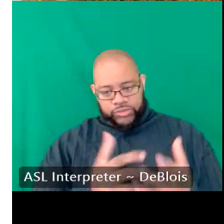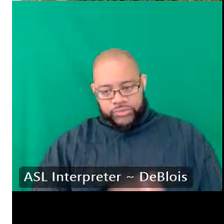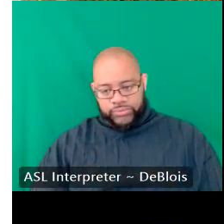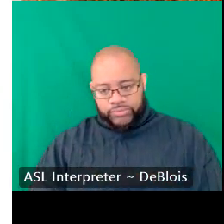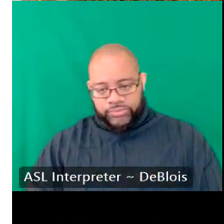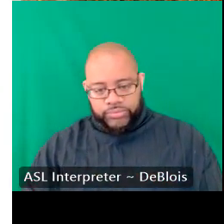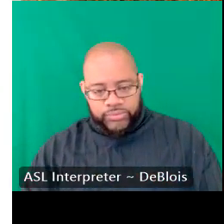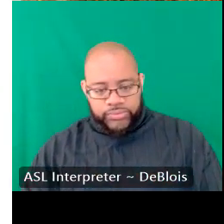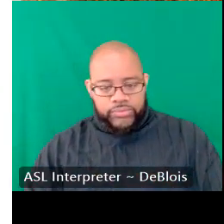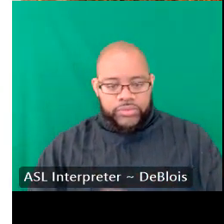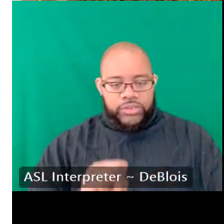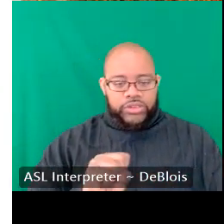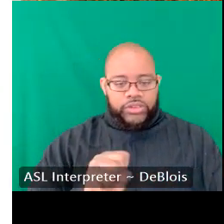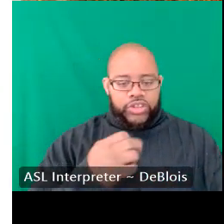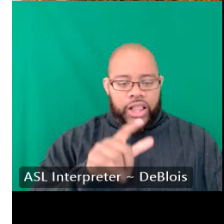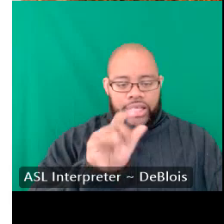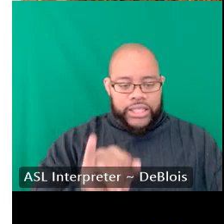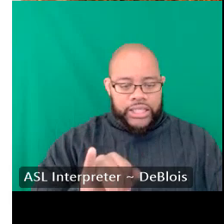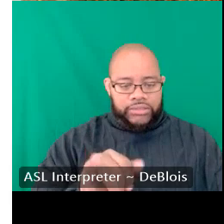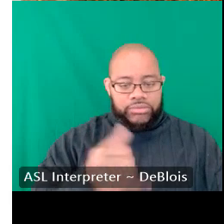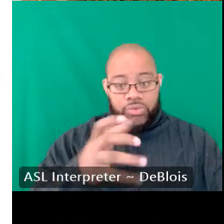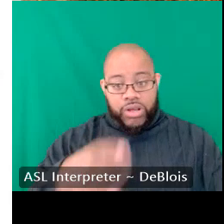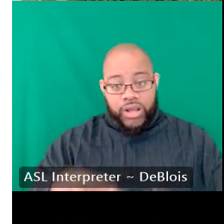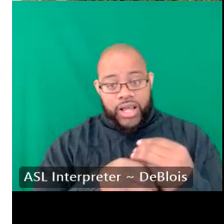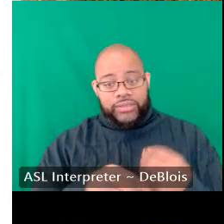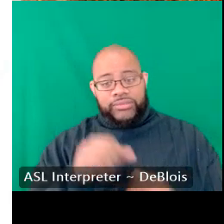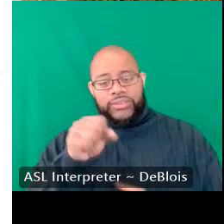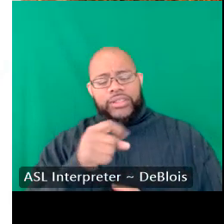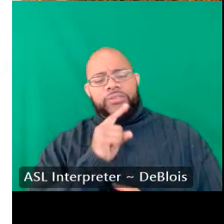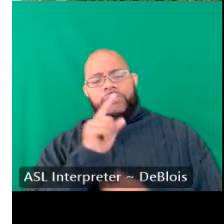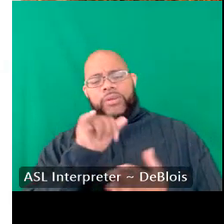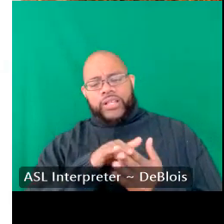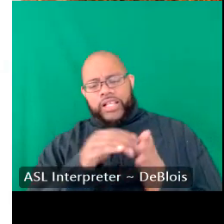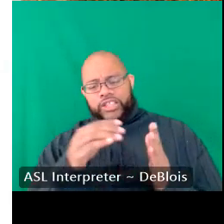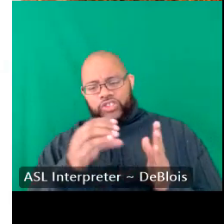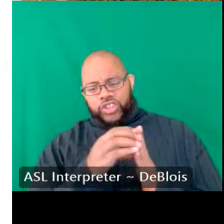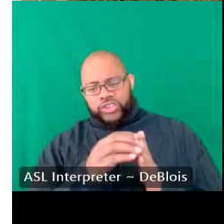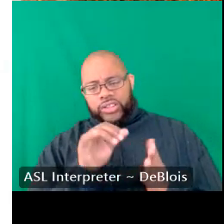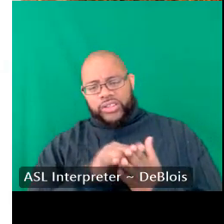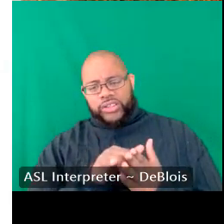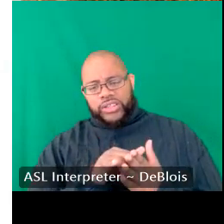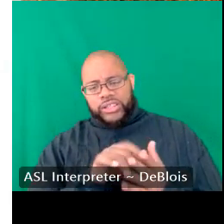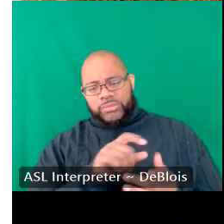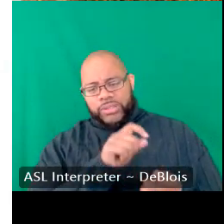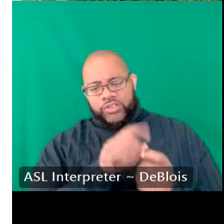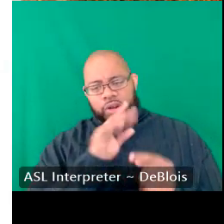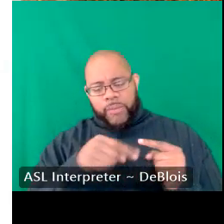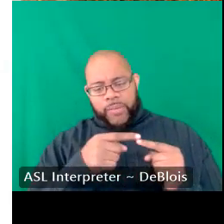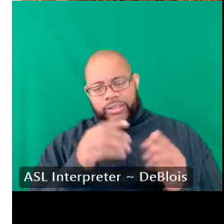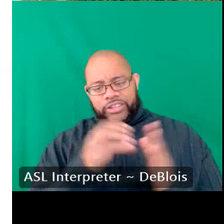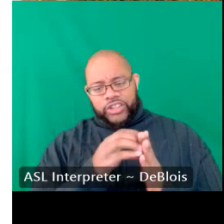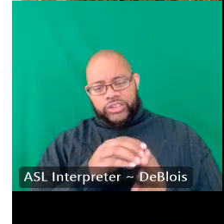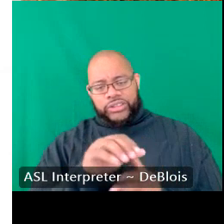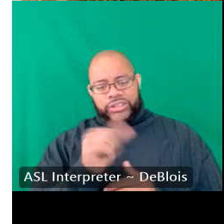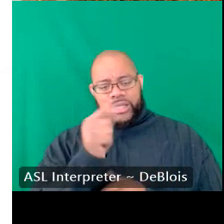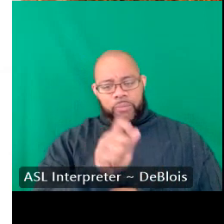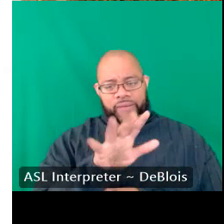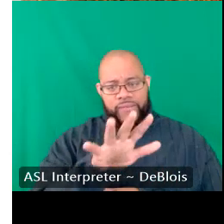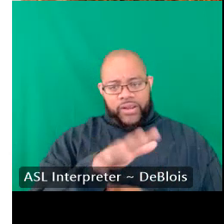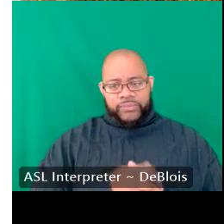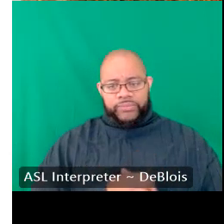Shalini, anything you'd like to add? Yeah, well, I'll share about this section. So this, we're specifically talking about section 10.5.